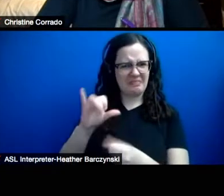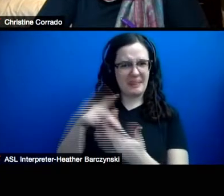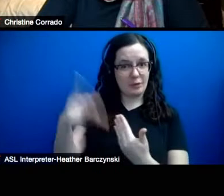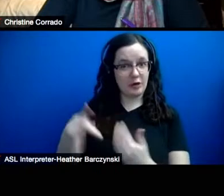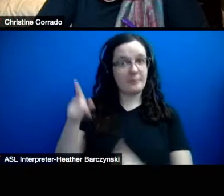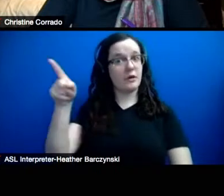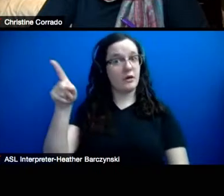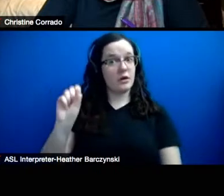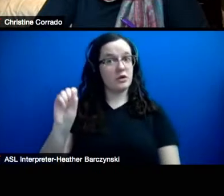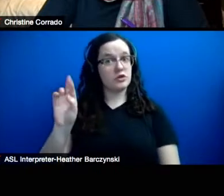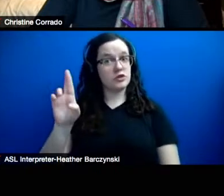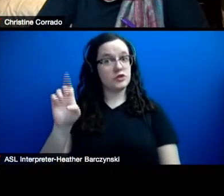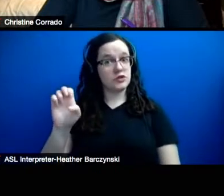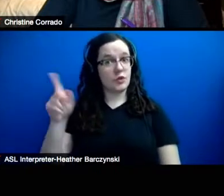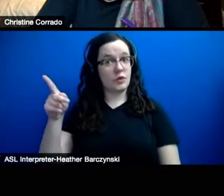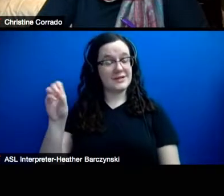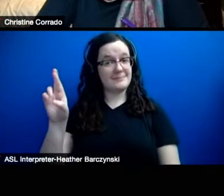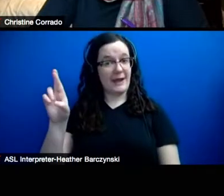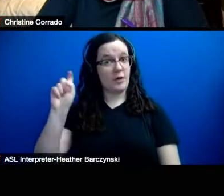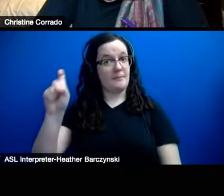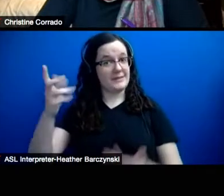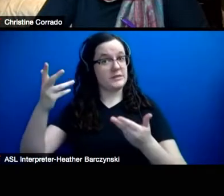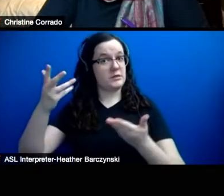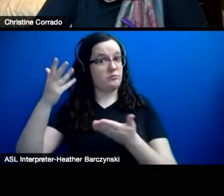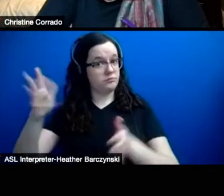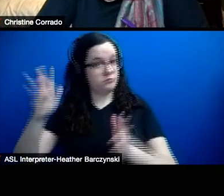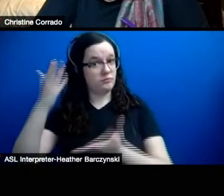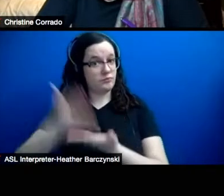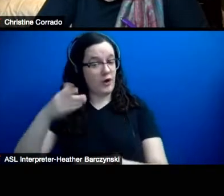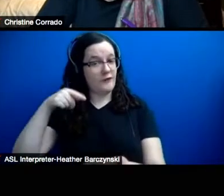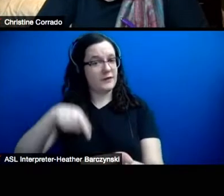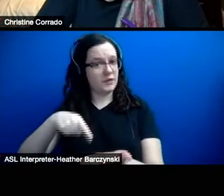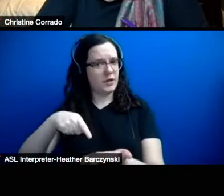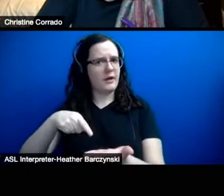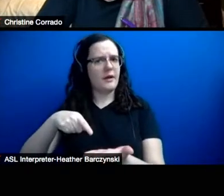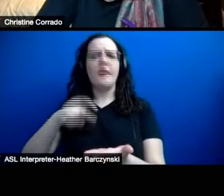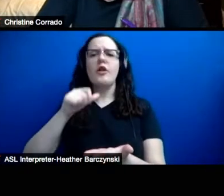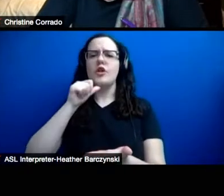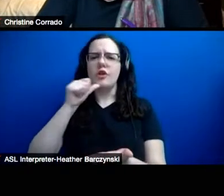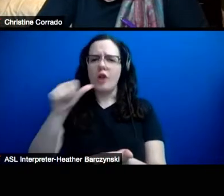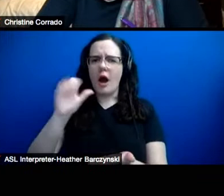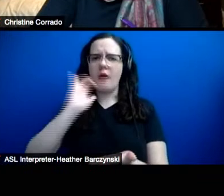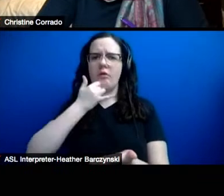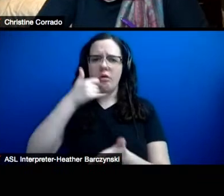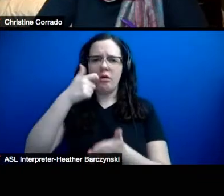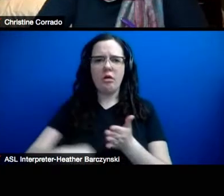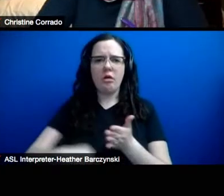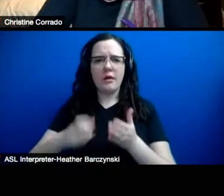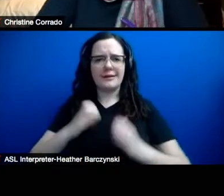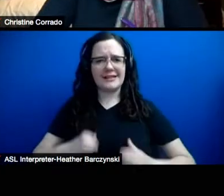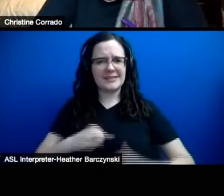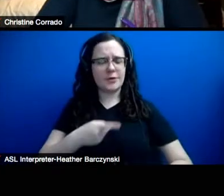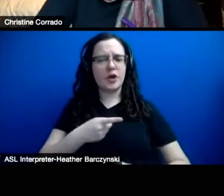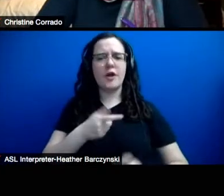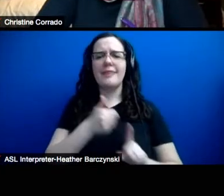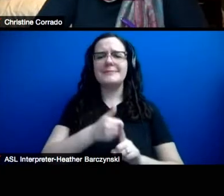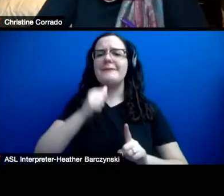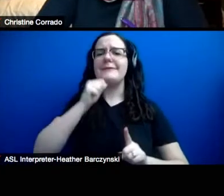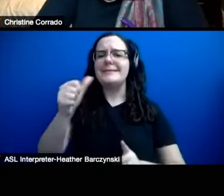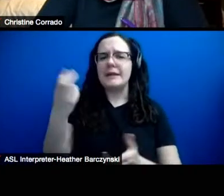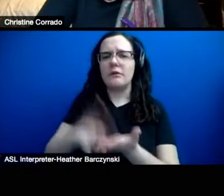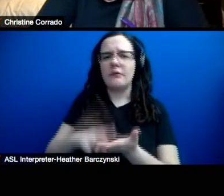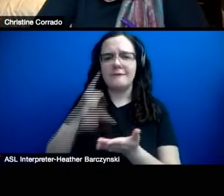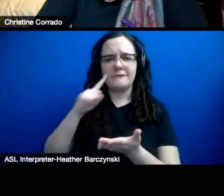that they're not billing any customers that did not affirmatively sign up for the community solar program.